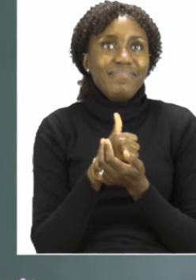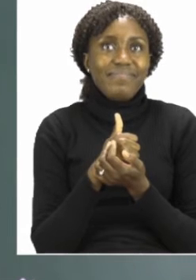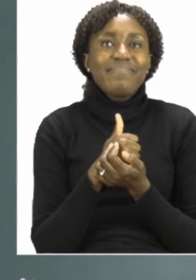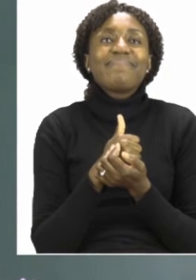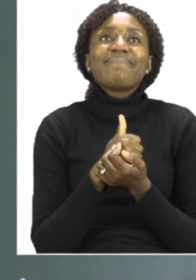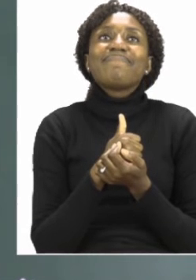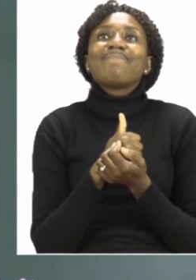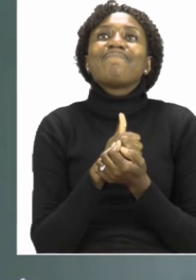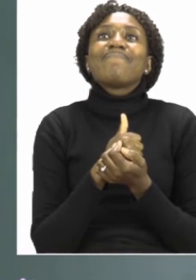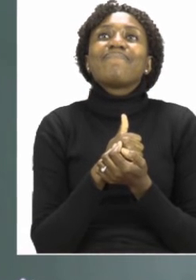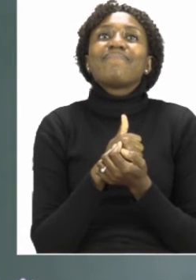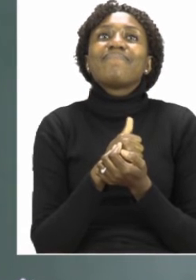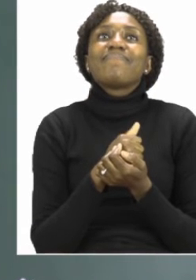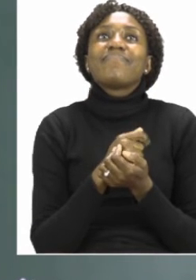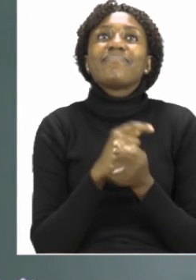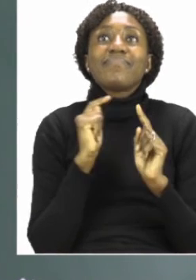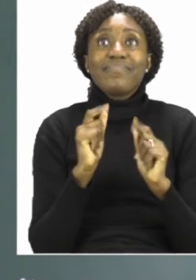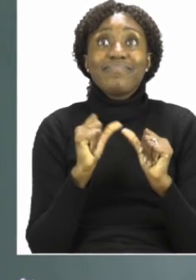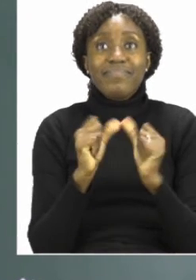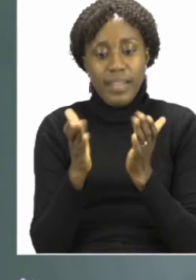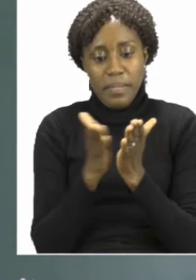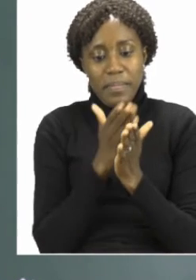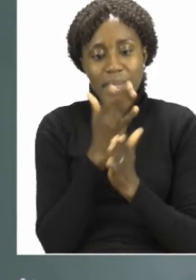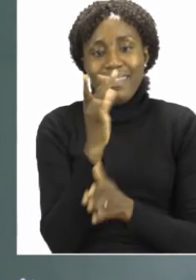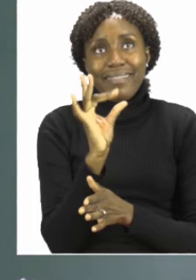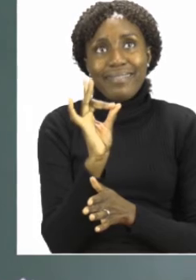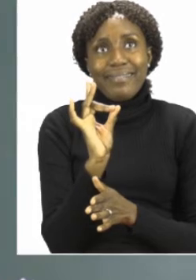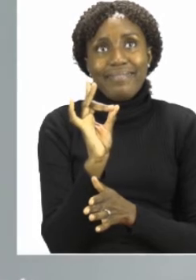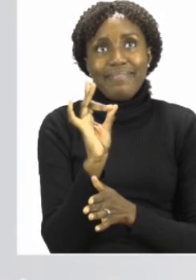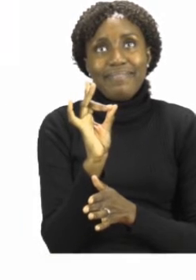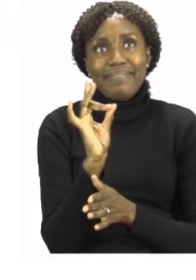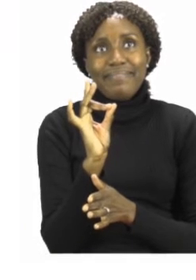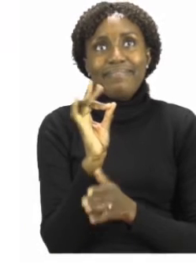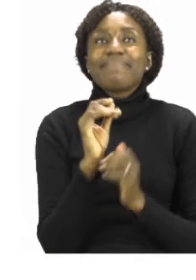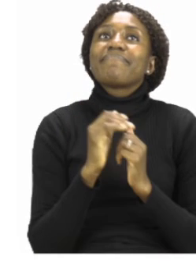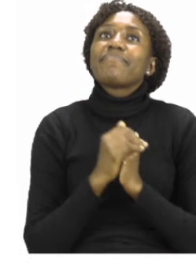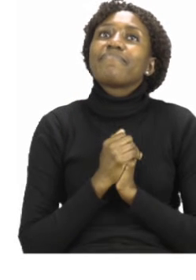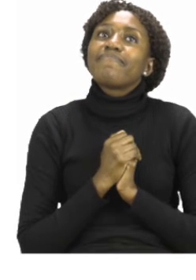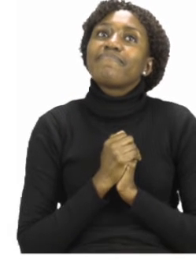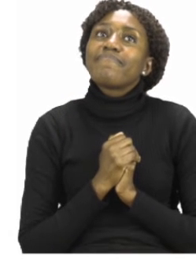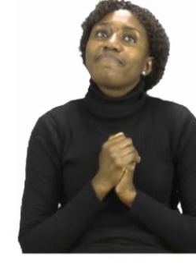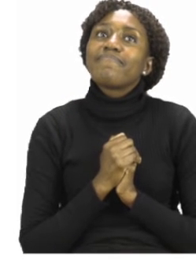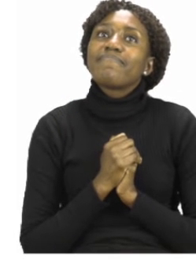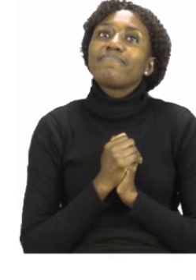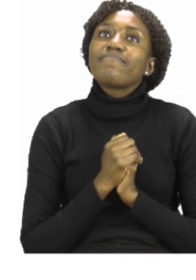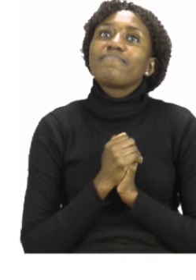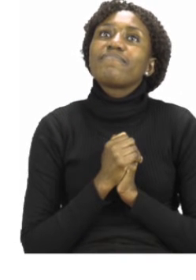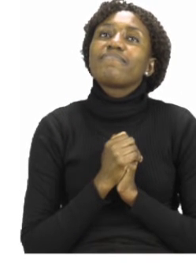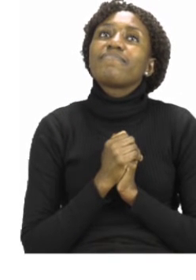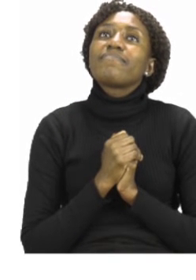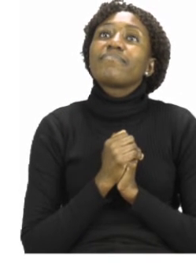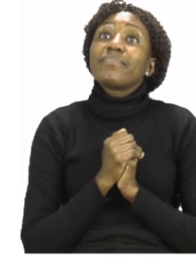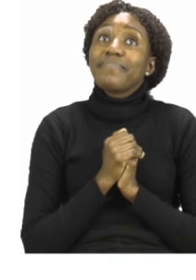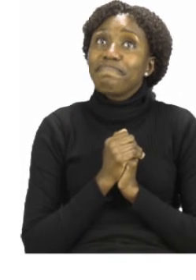thing. Let's now go to the last exercise on page 8. On